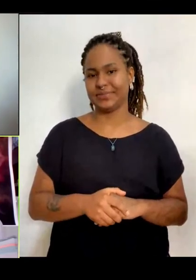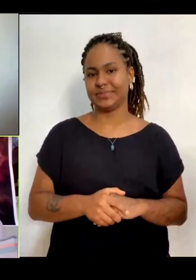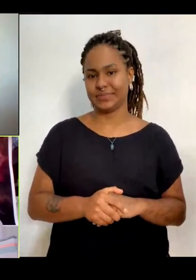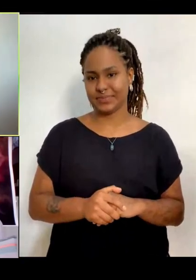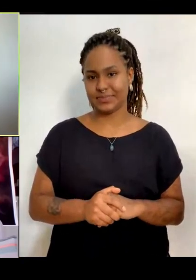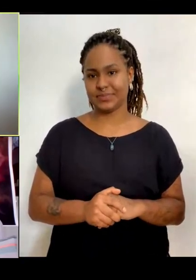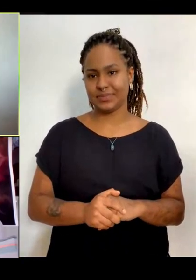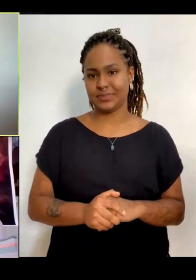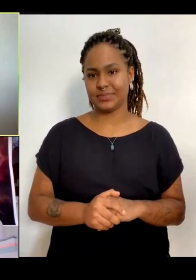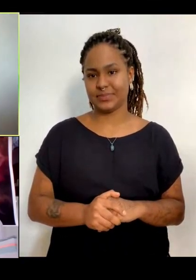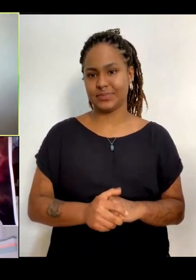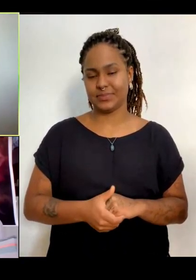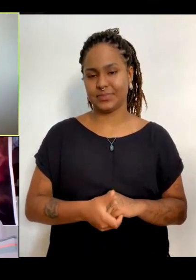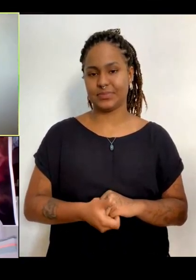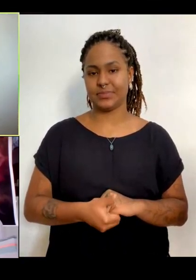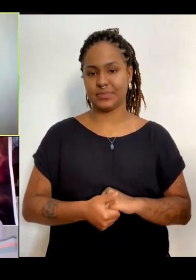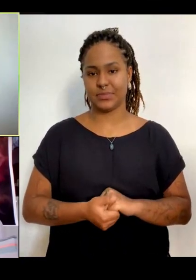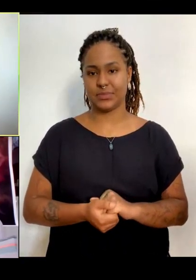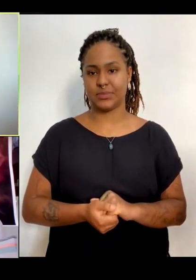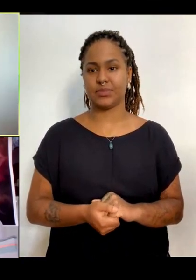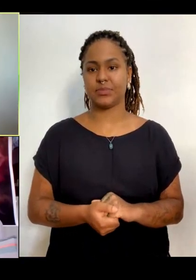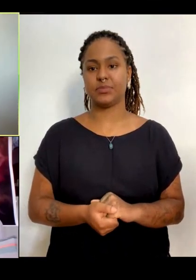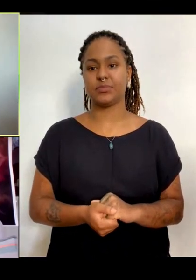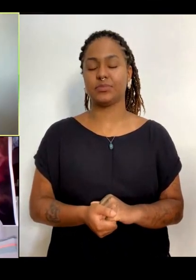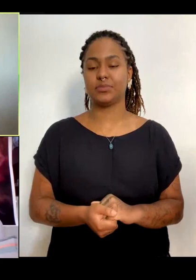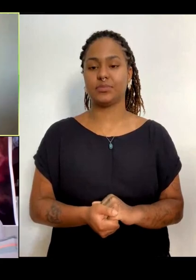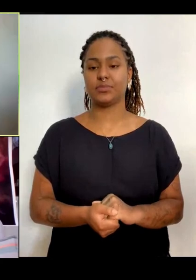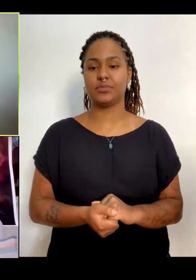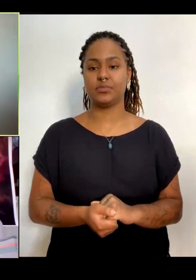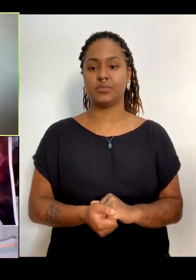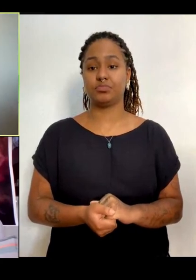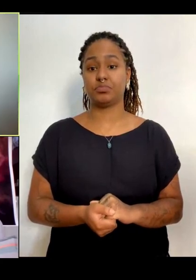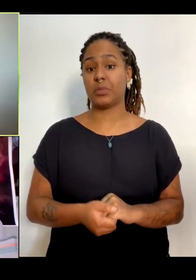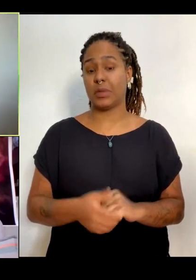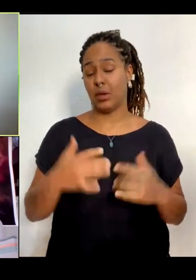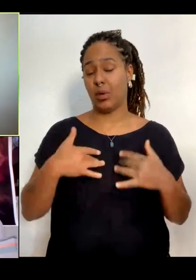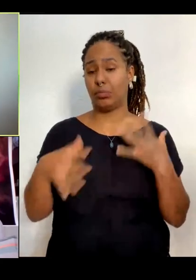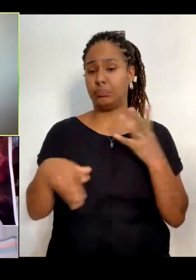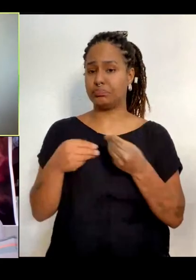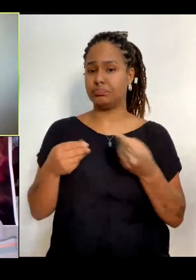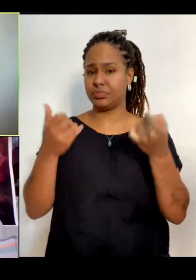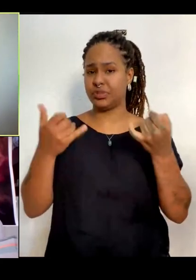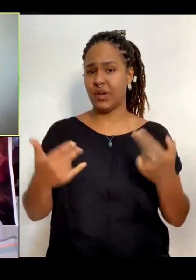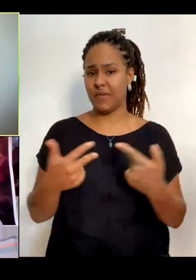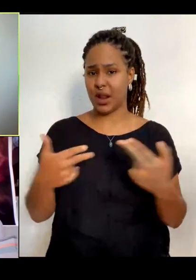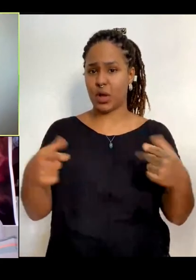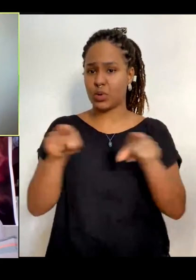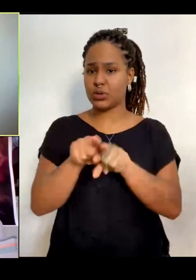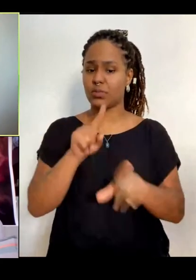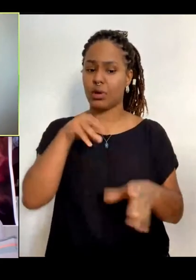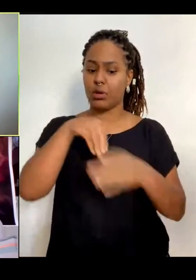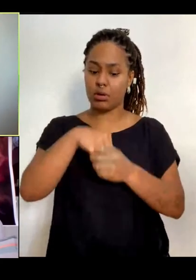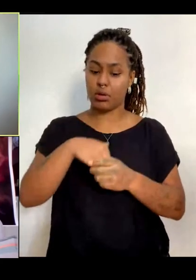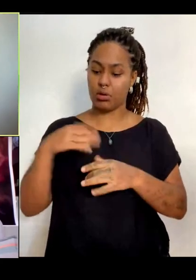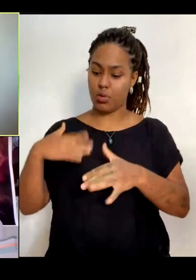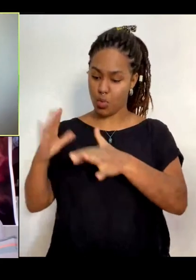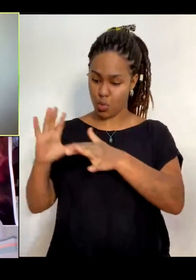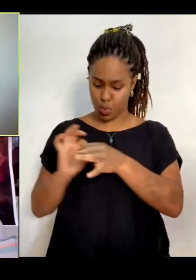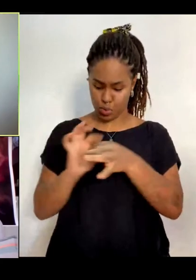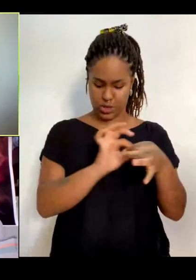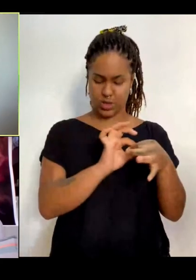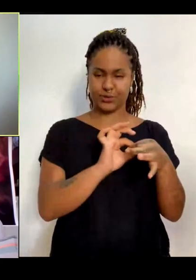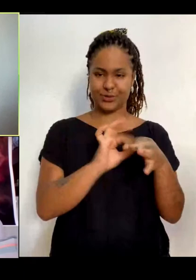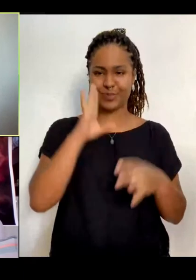I can say something to the um from the context especially of Norway where I lived until